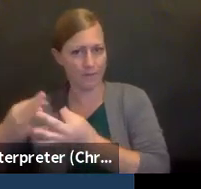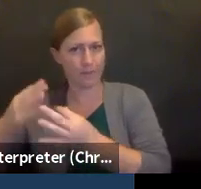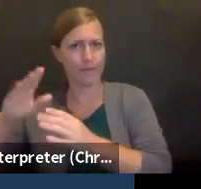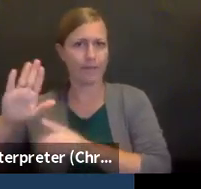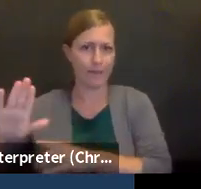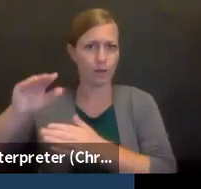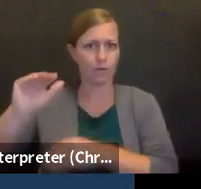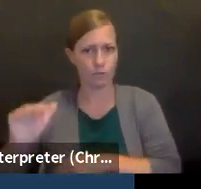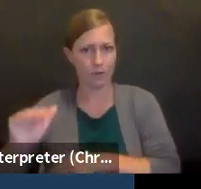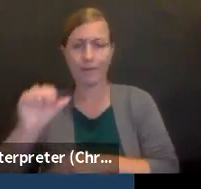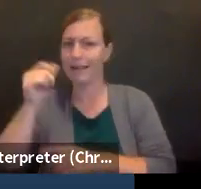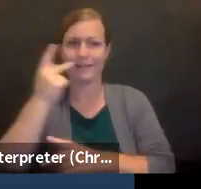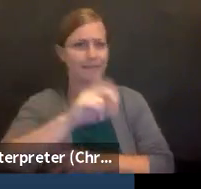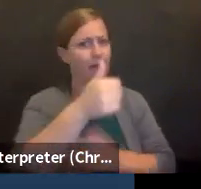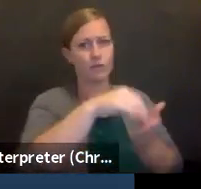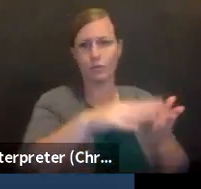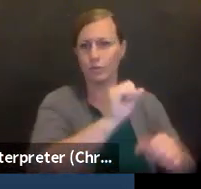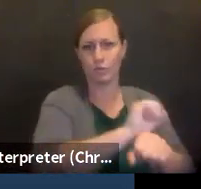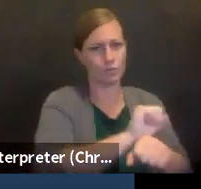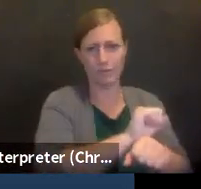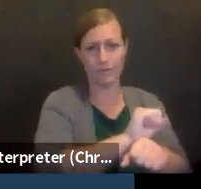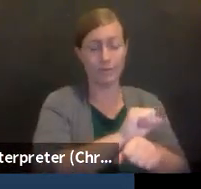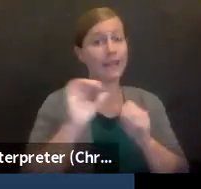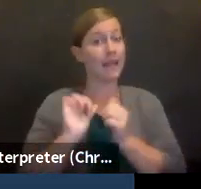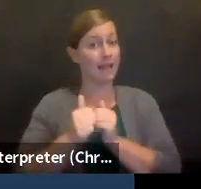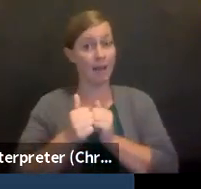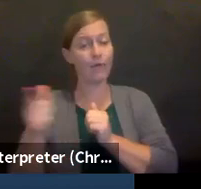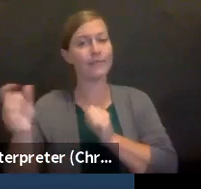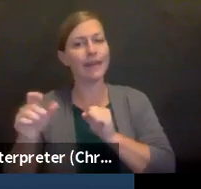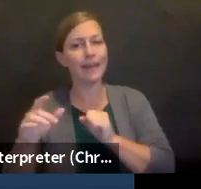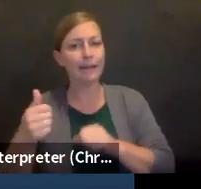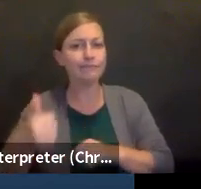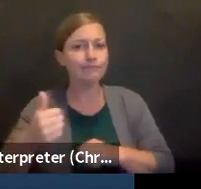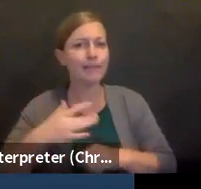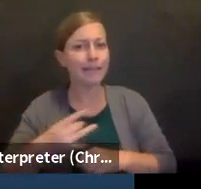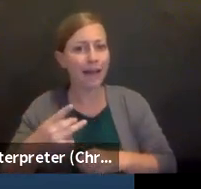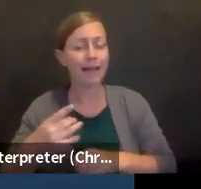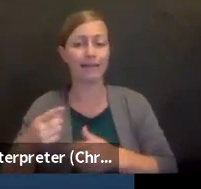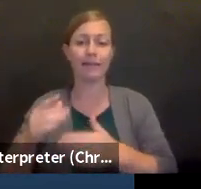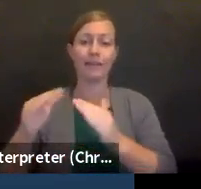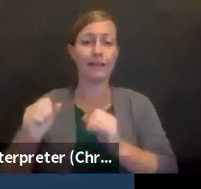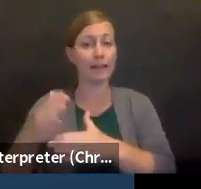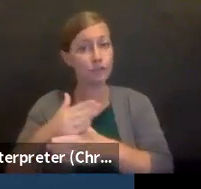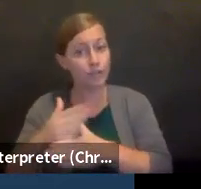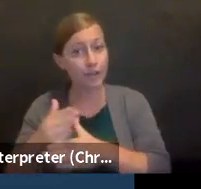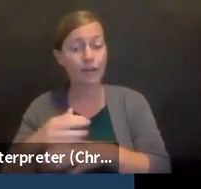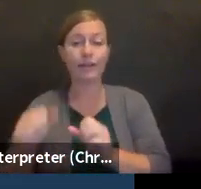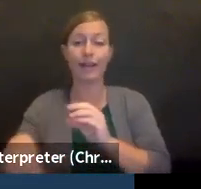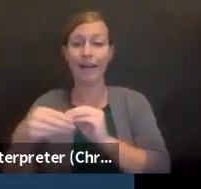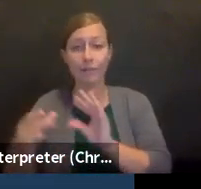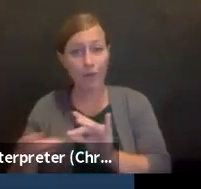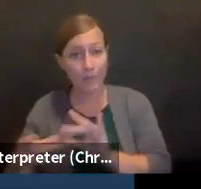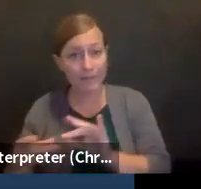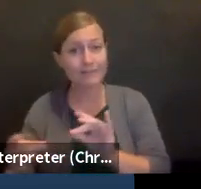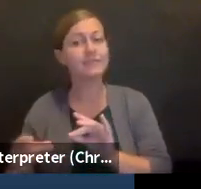any other students' work. But how they can do this is they can like things, they can share it, they can have comments,